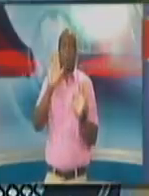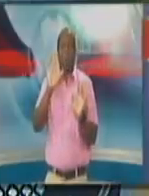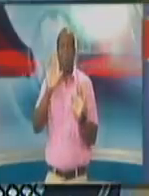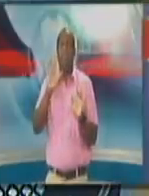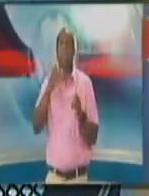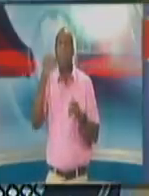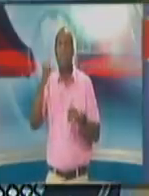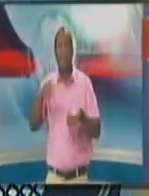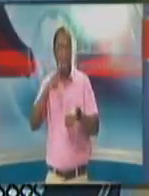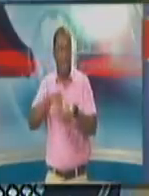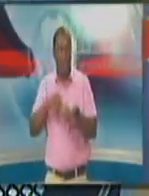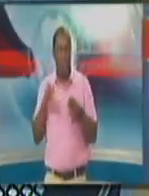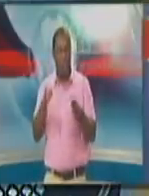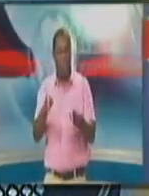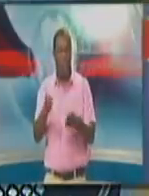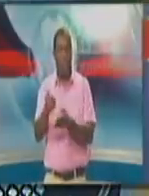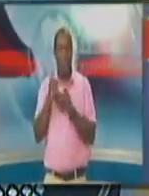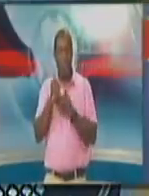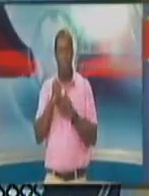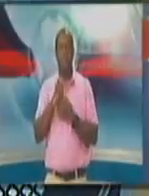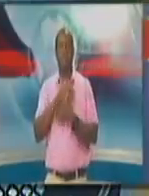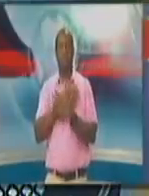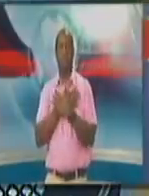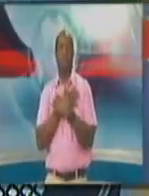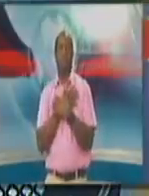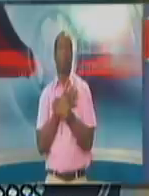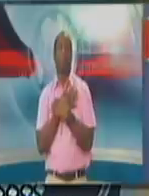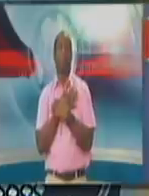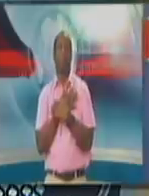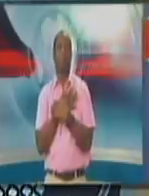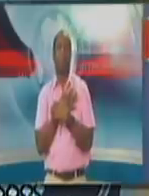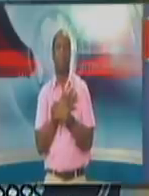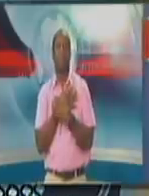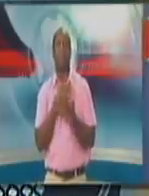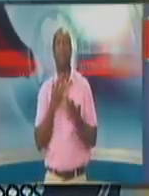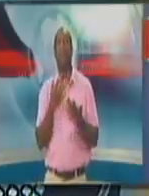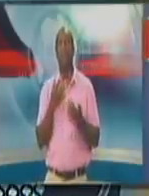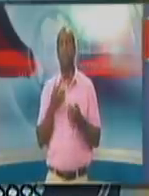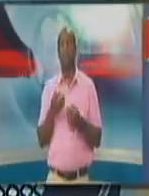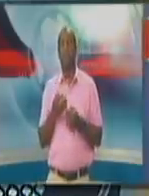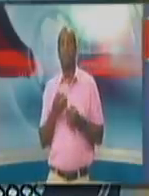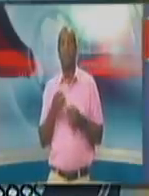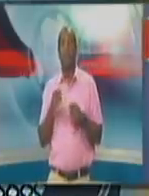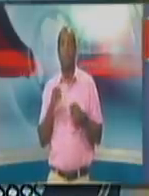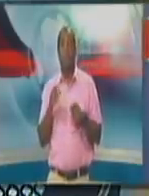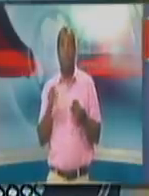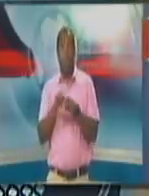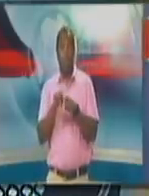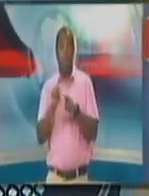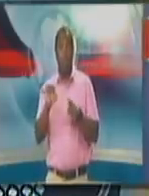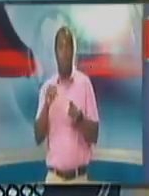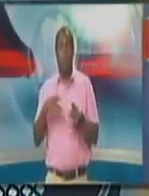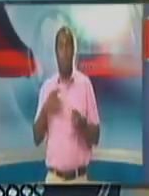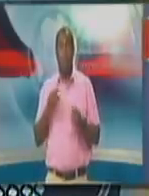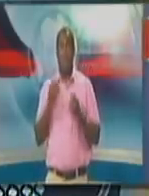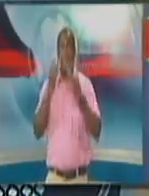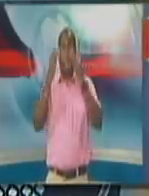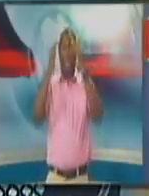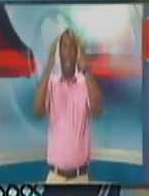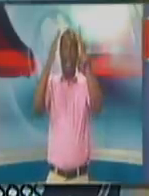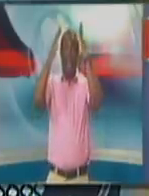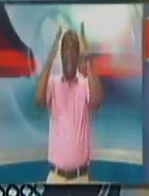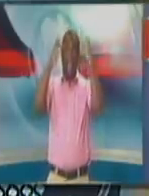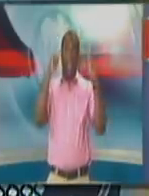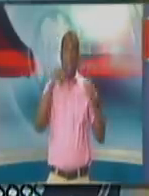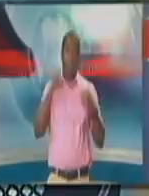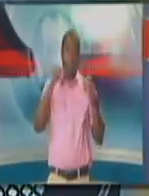sleep hygiene, you will get a lot of tips that can help you to sleep. And of course, if you are feeling overwhelmed, please talk to